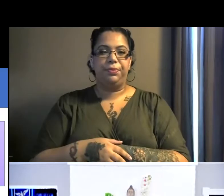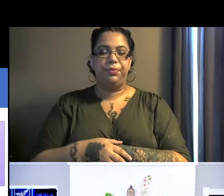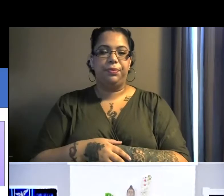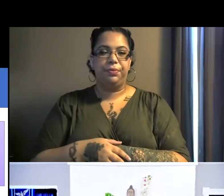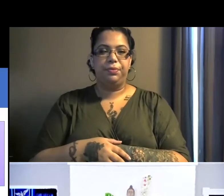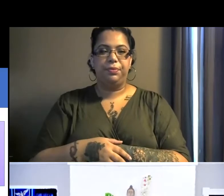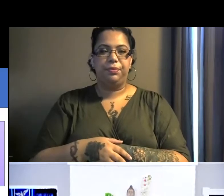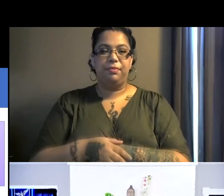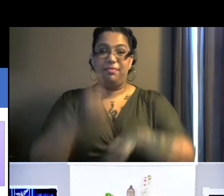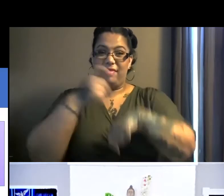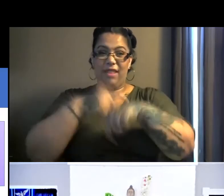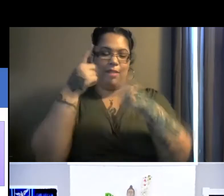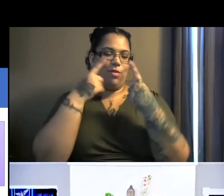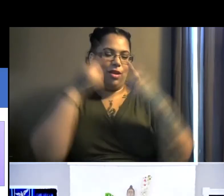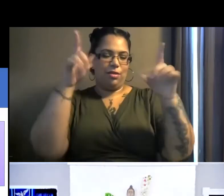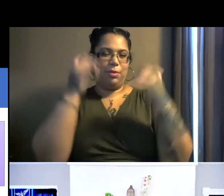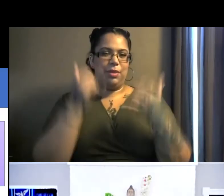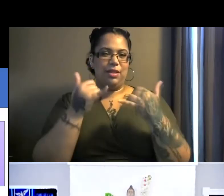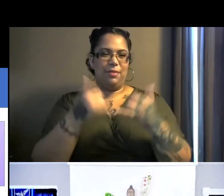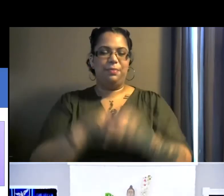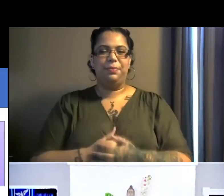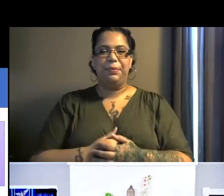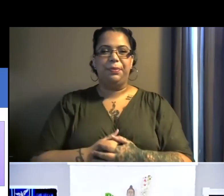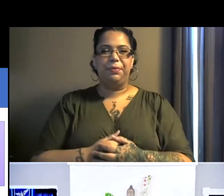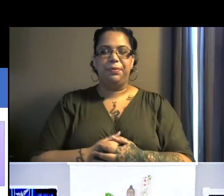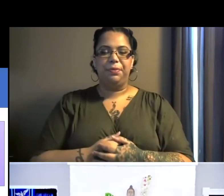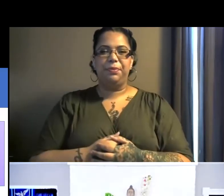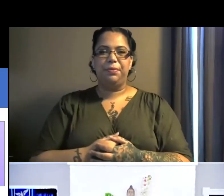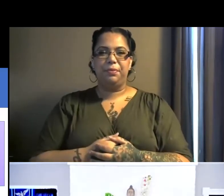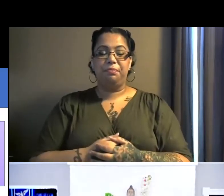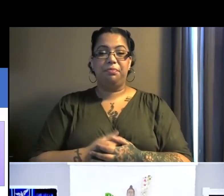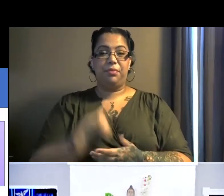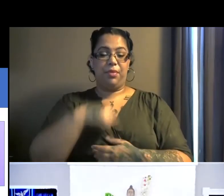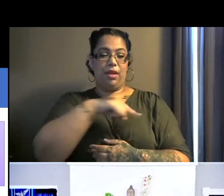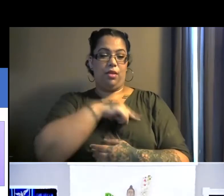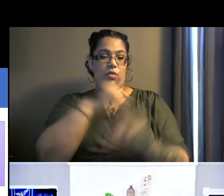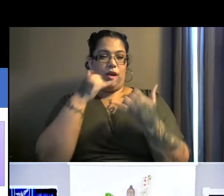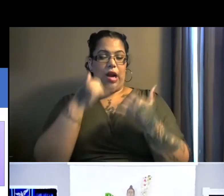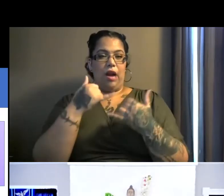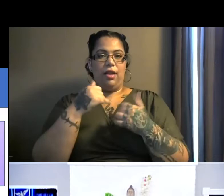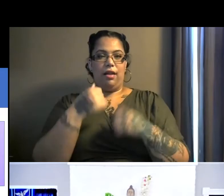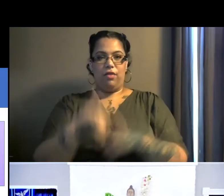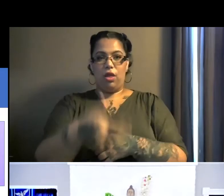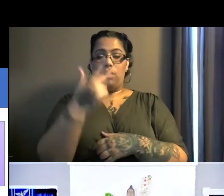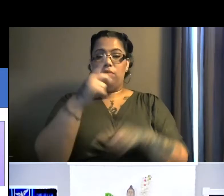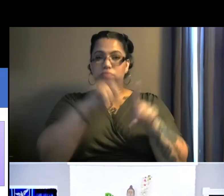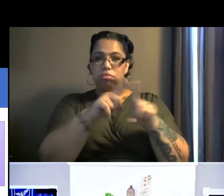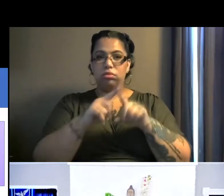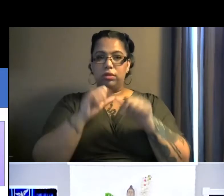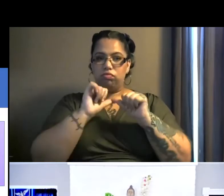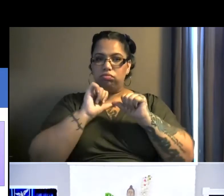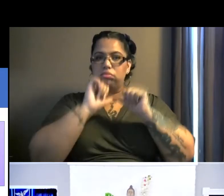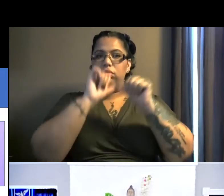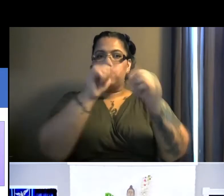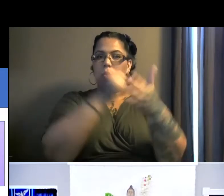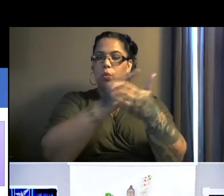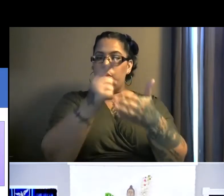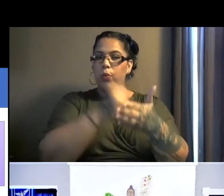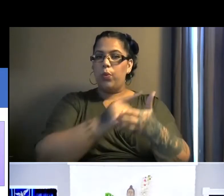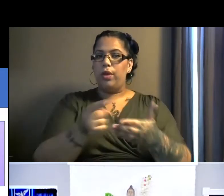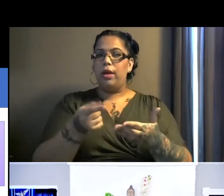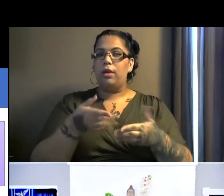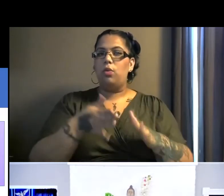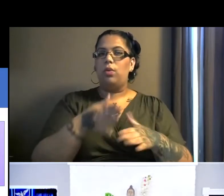Time for announcements. We currently have 3 weekly ongoing ways to study,